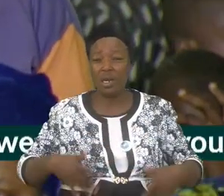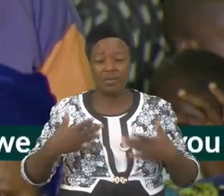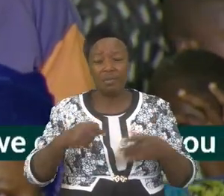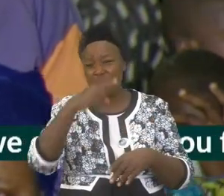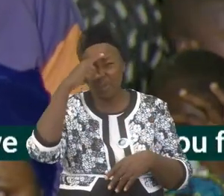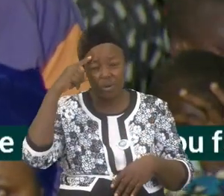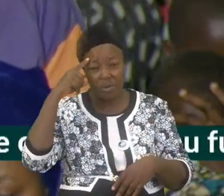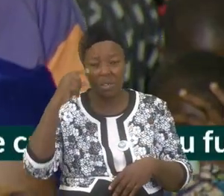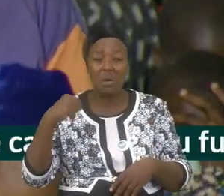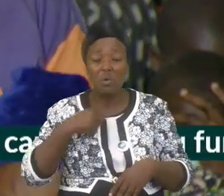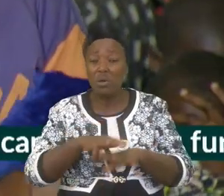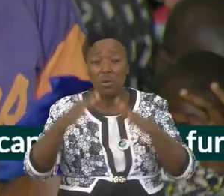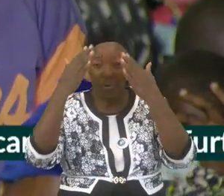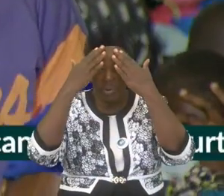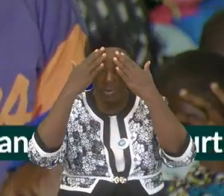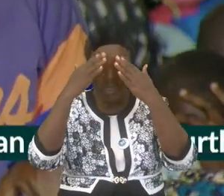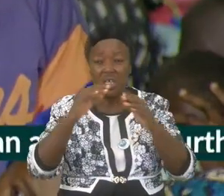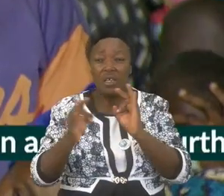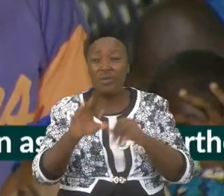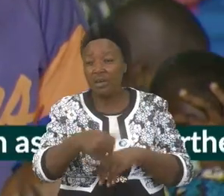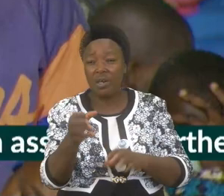all the information.